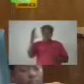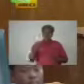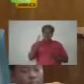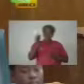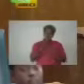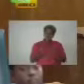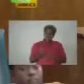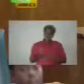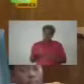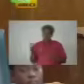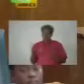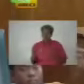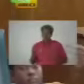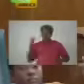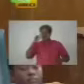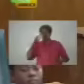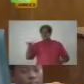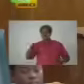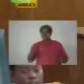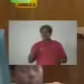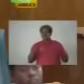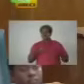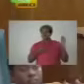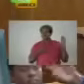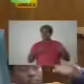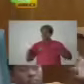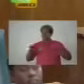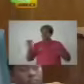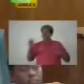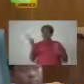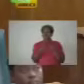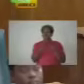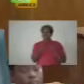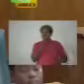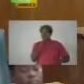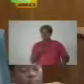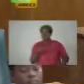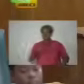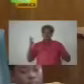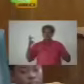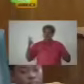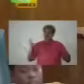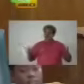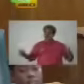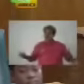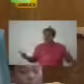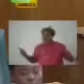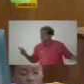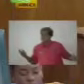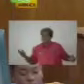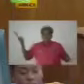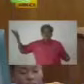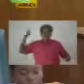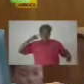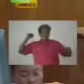disturbance for the citizenry, like downtown Kingston, for example. So